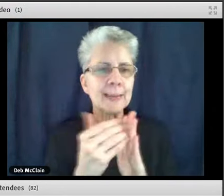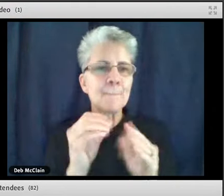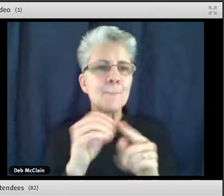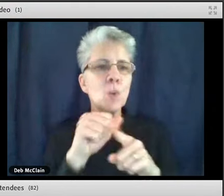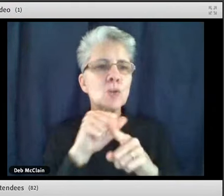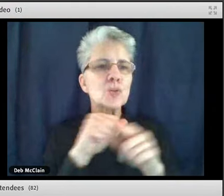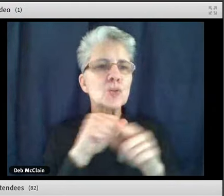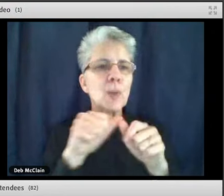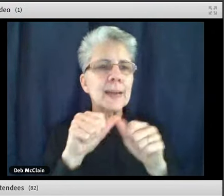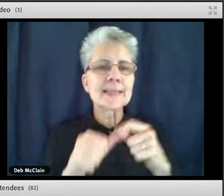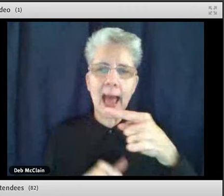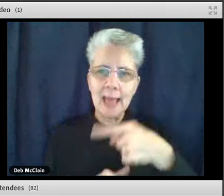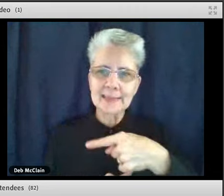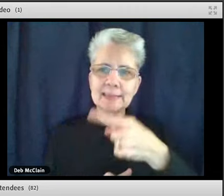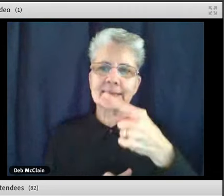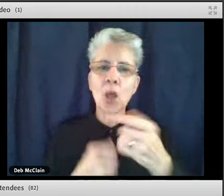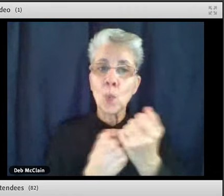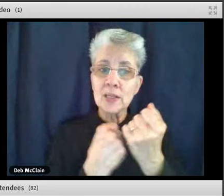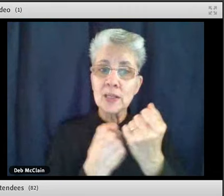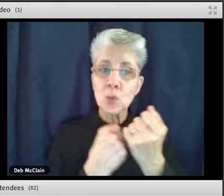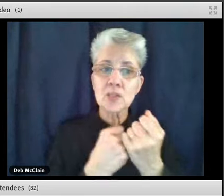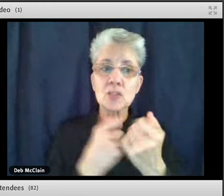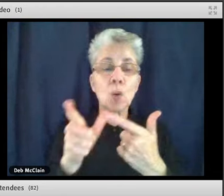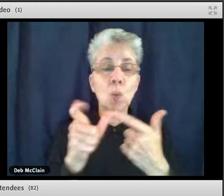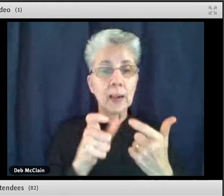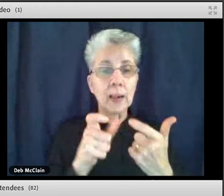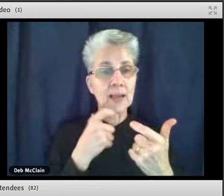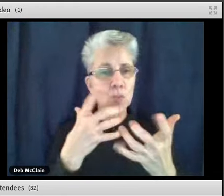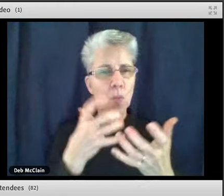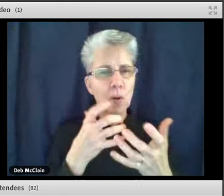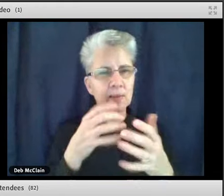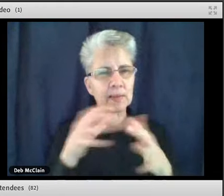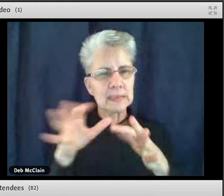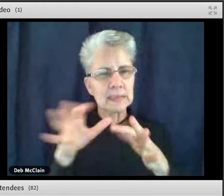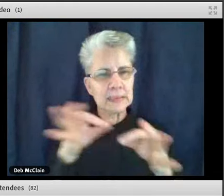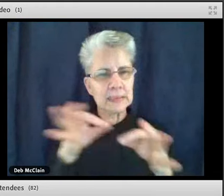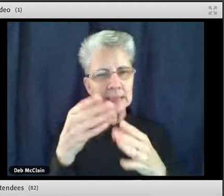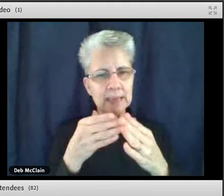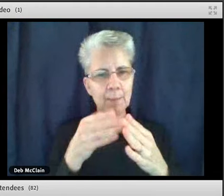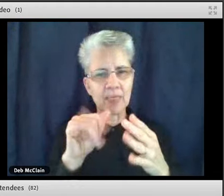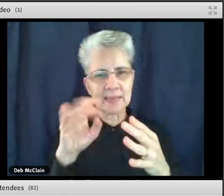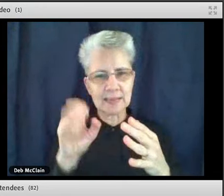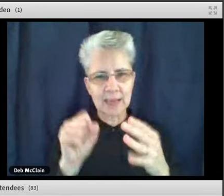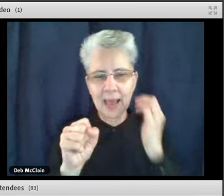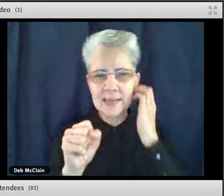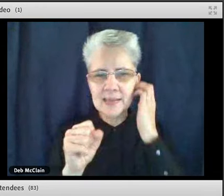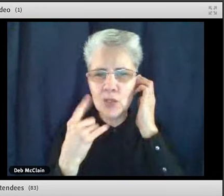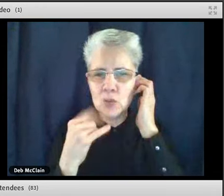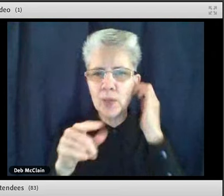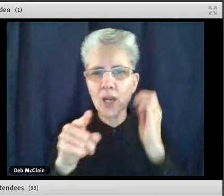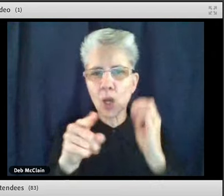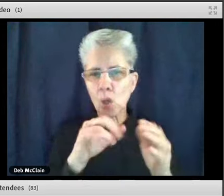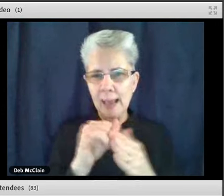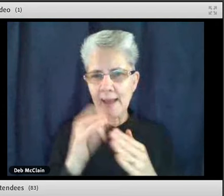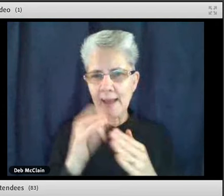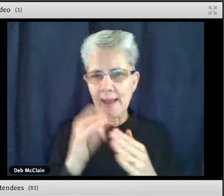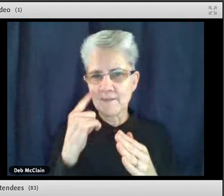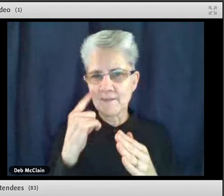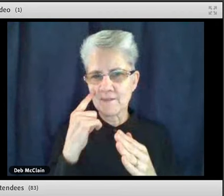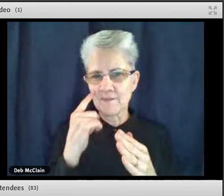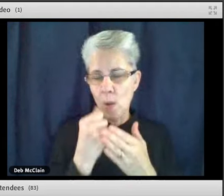Library Journal has, again, a hub of articles and things that they're posting about it. There's a library disaster planning and